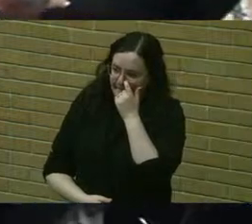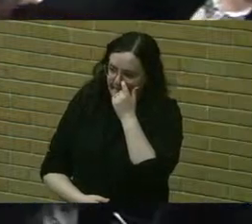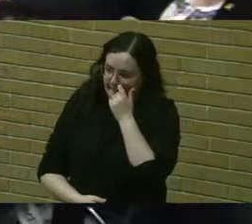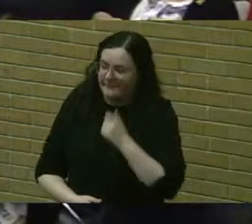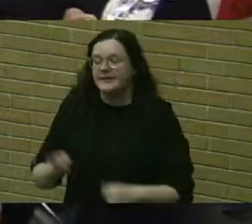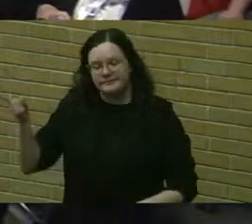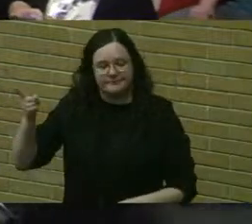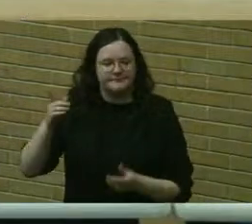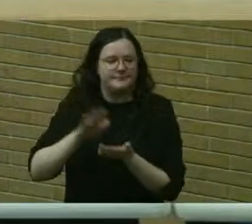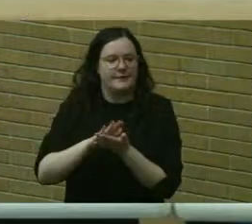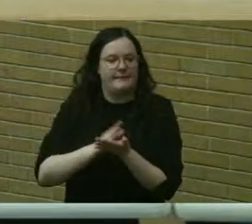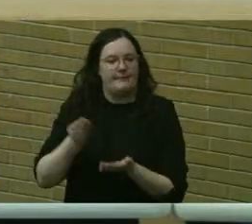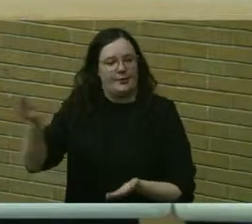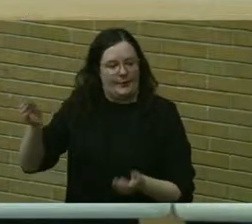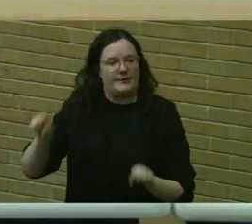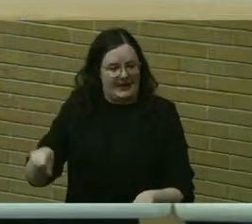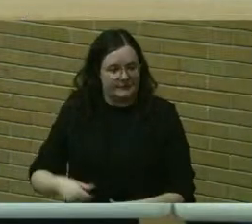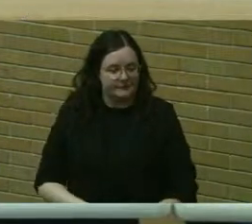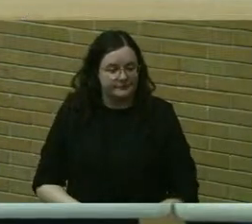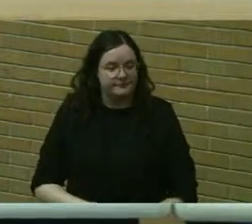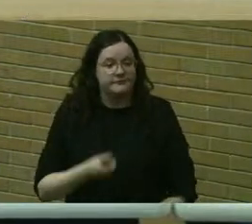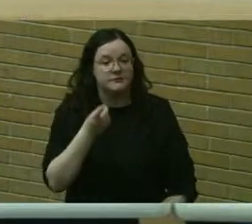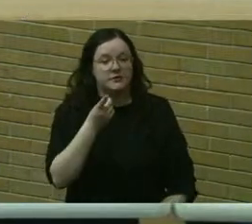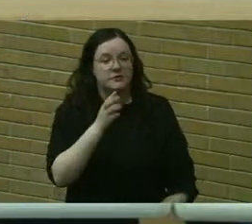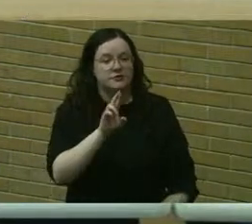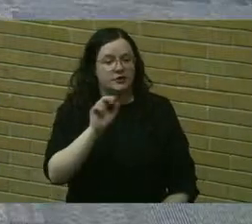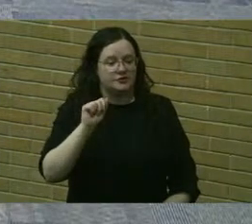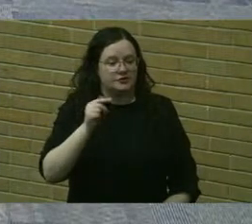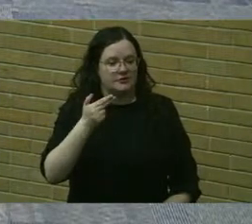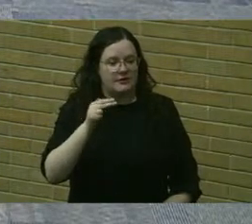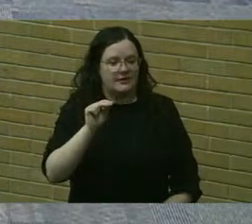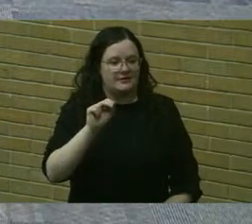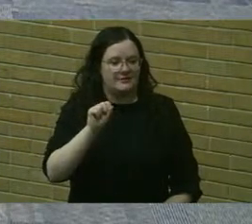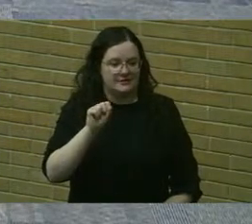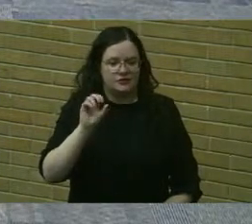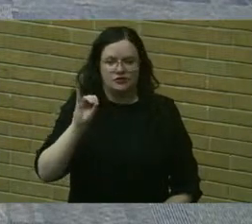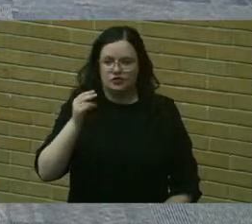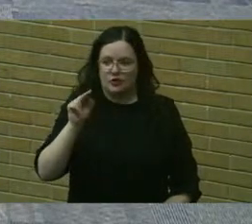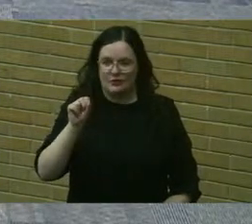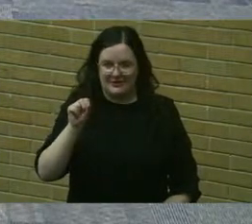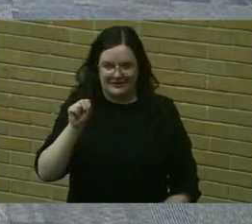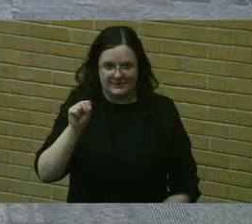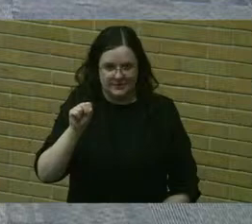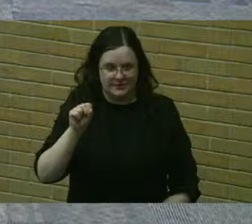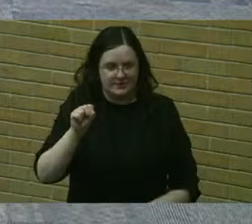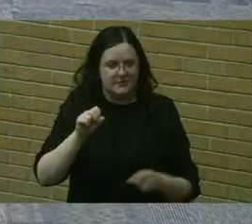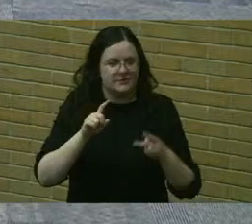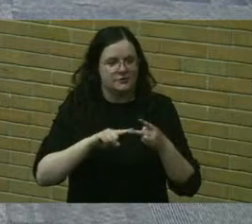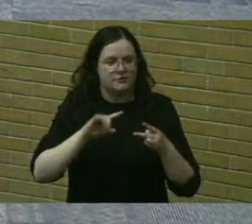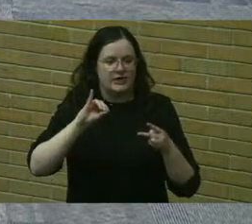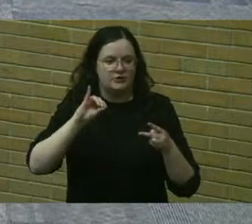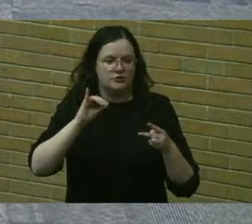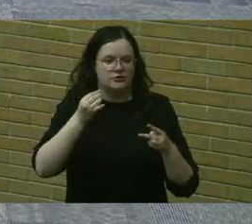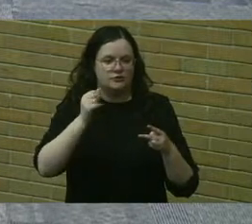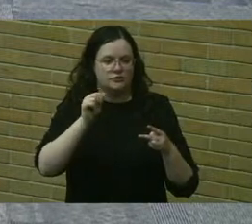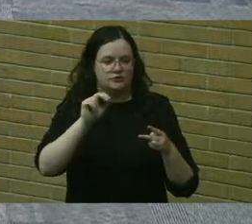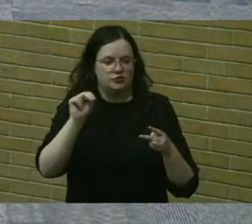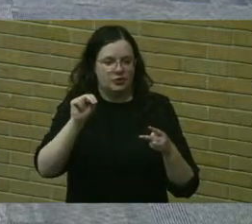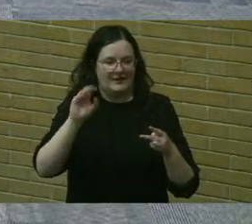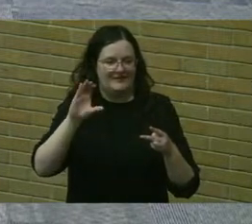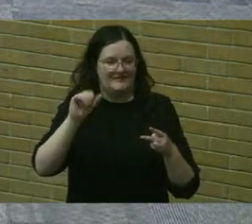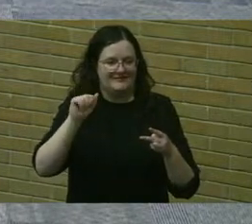Yeah. Dr. Agnes Jonas, and followed by Joanne Katzman.